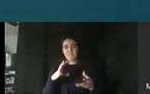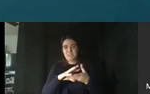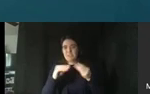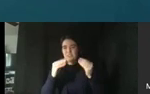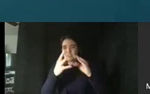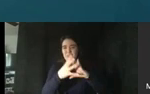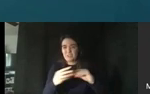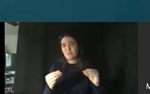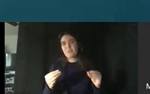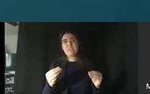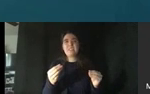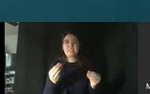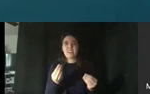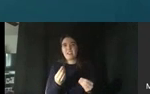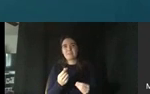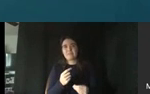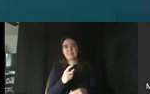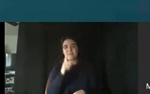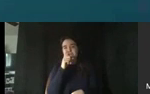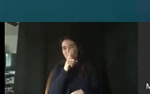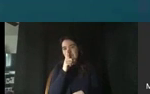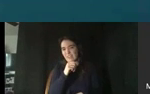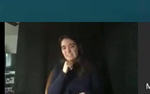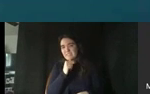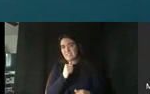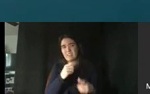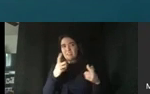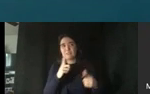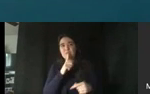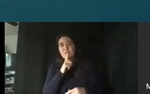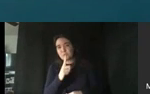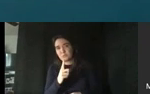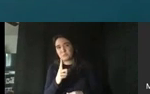facts. But if you're a good journalist,